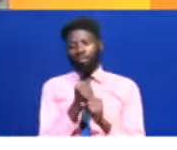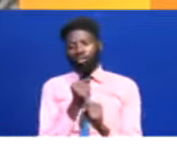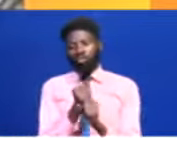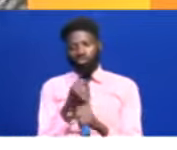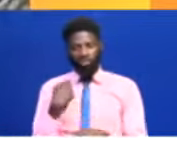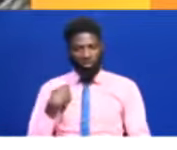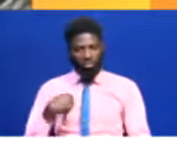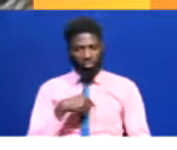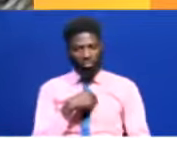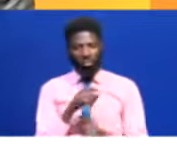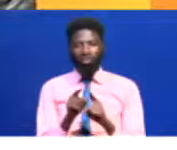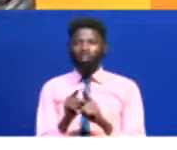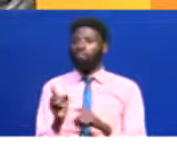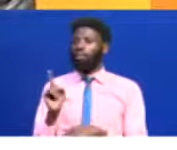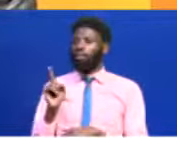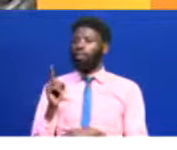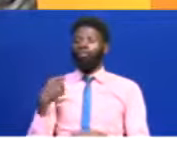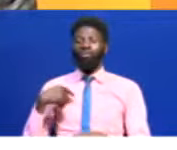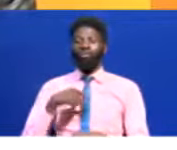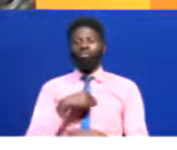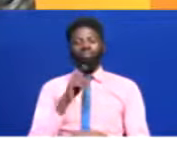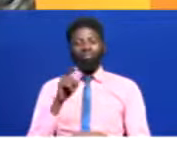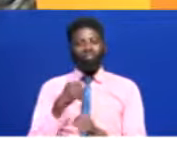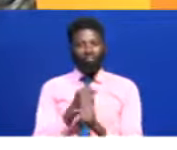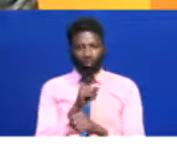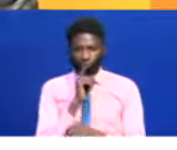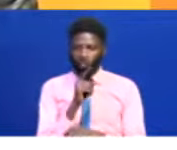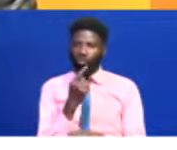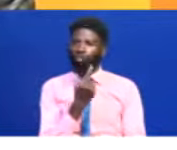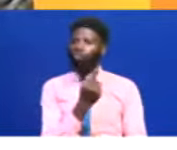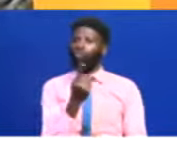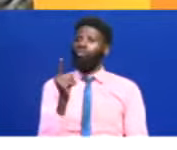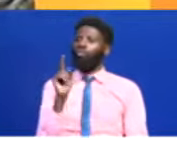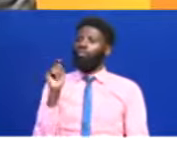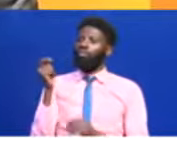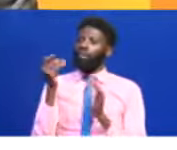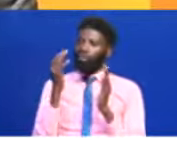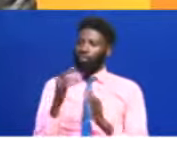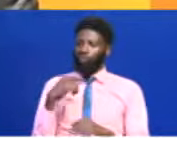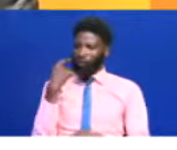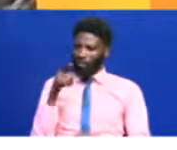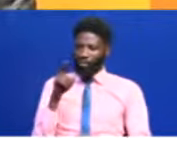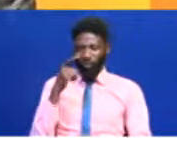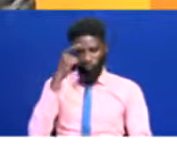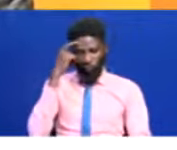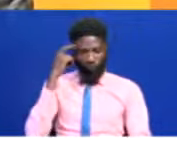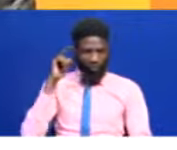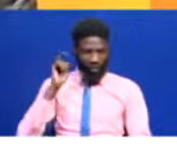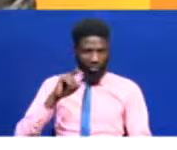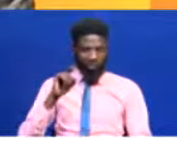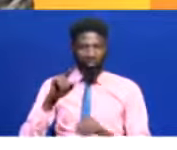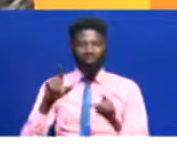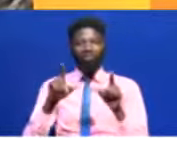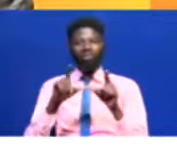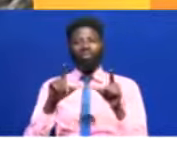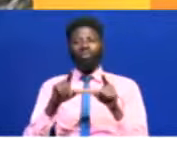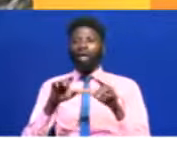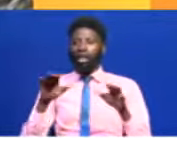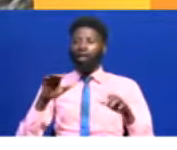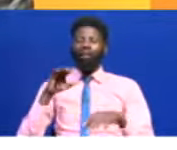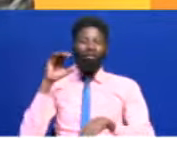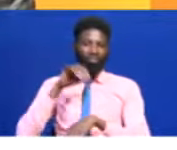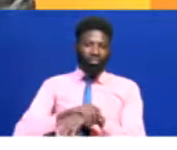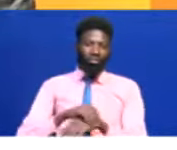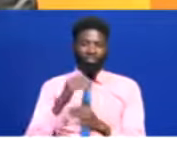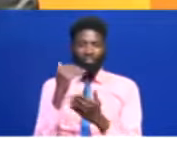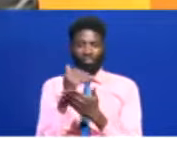prompted us as a ministry to make sure that every Kenyan who deserves to have a title gets it. So this is a program that